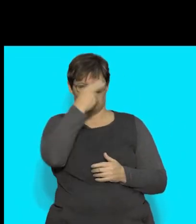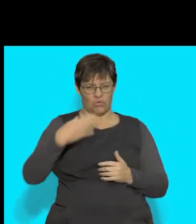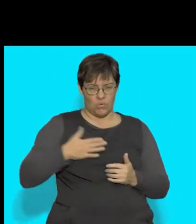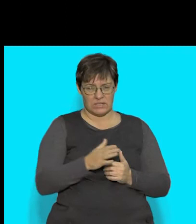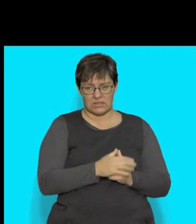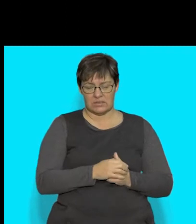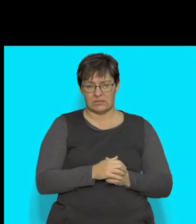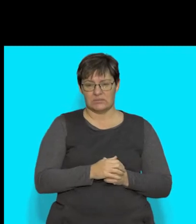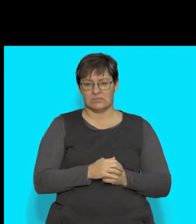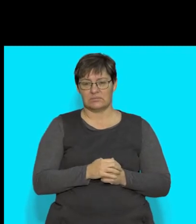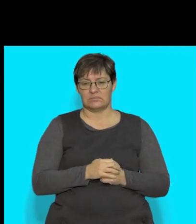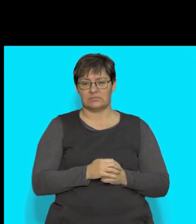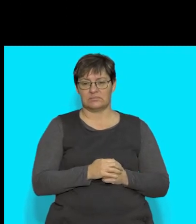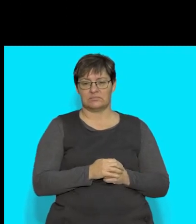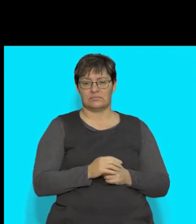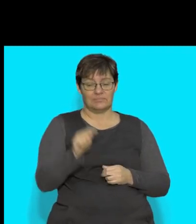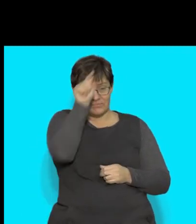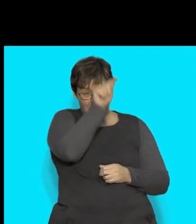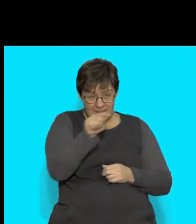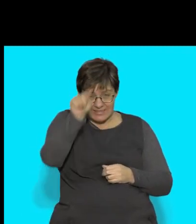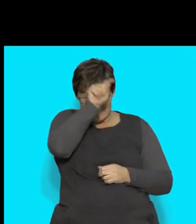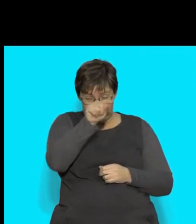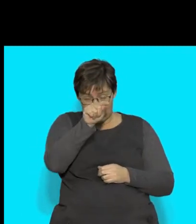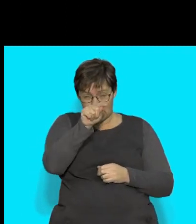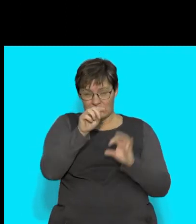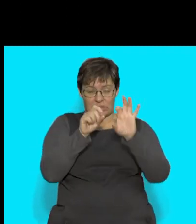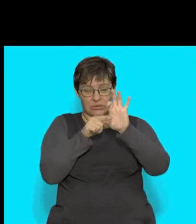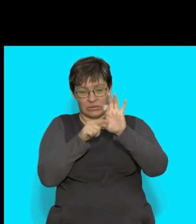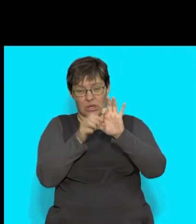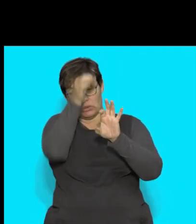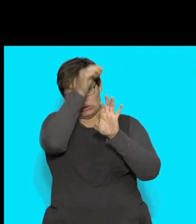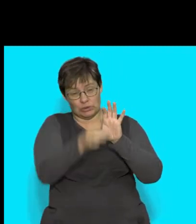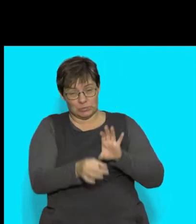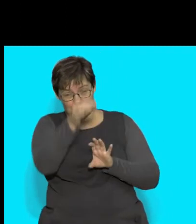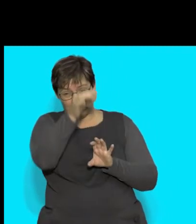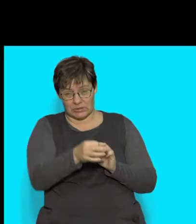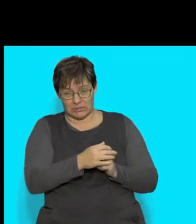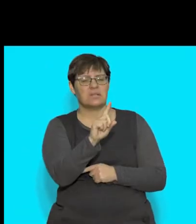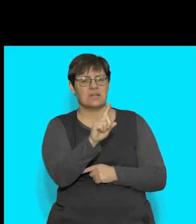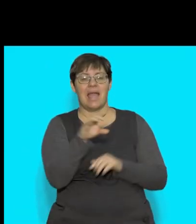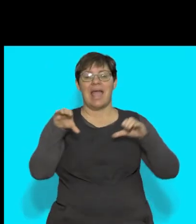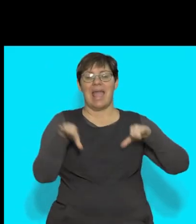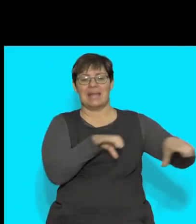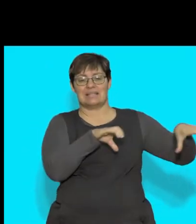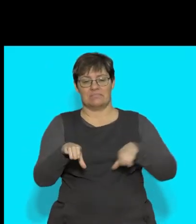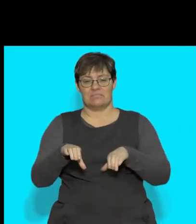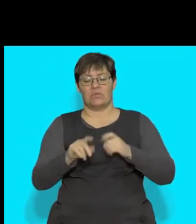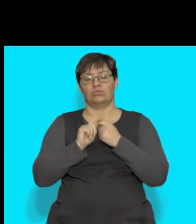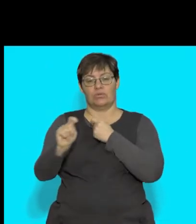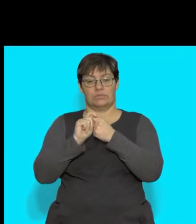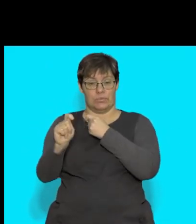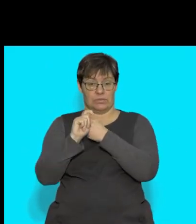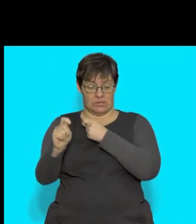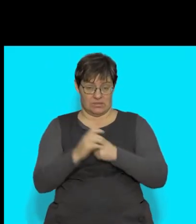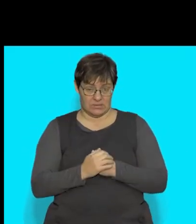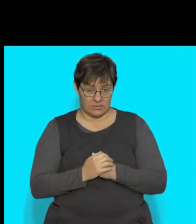a little picture of what this tube looks like, I want to draw it for you. Okay, if I have to draw that little picture that